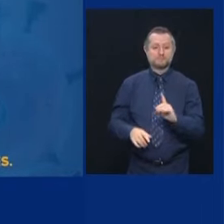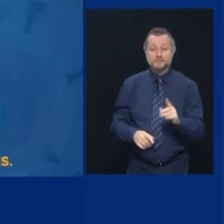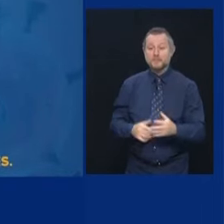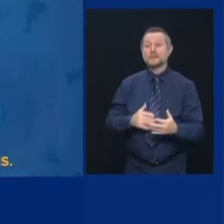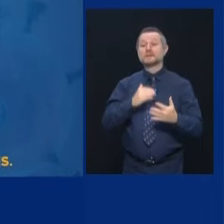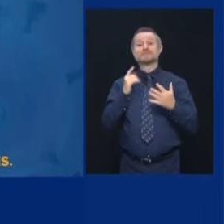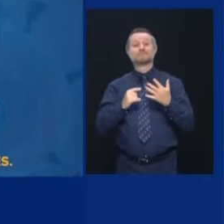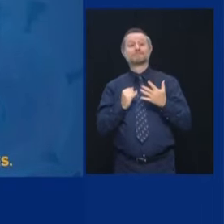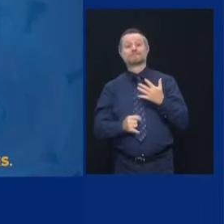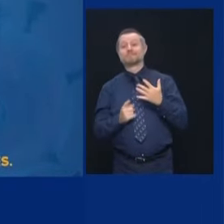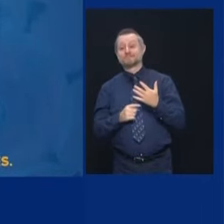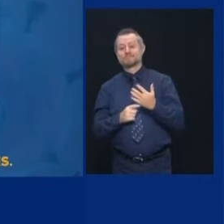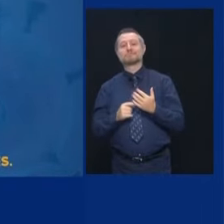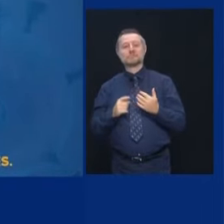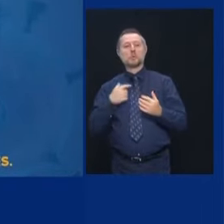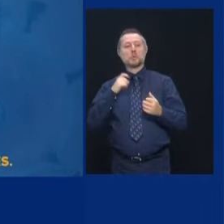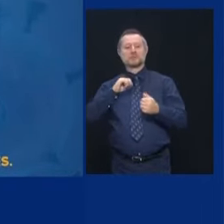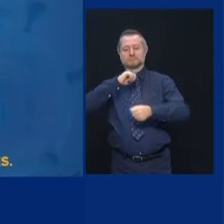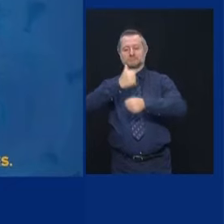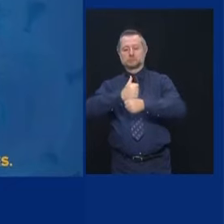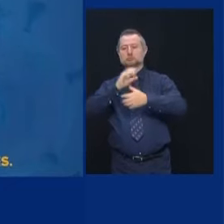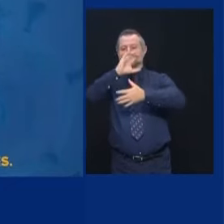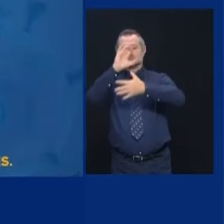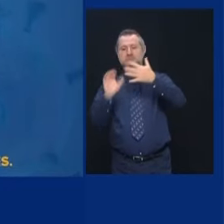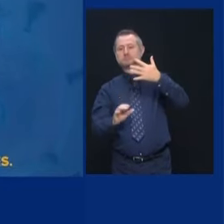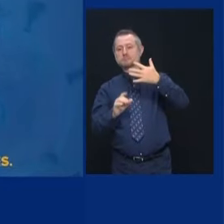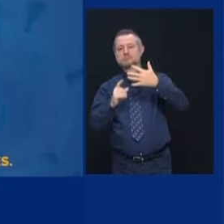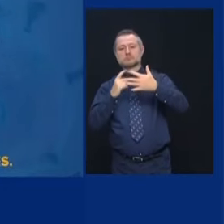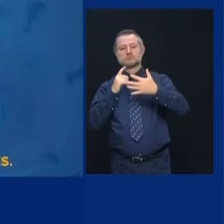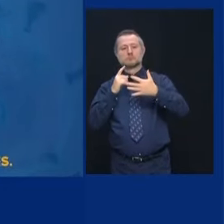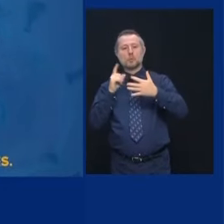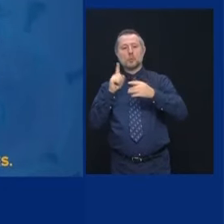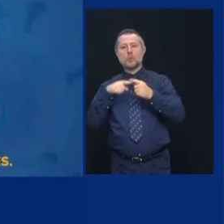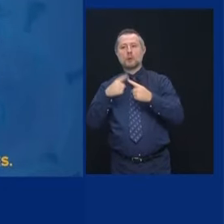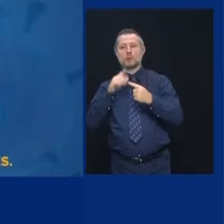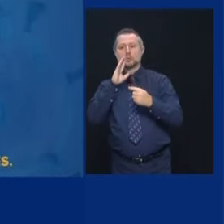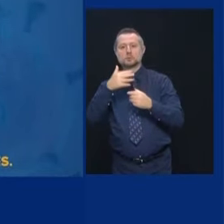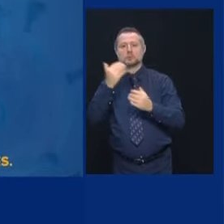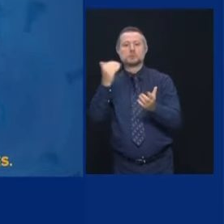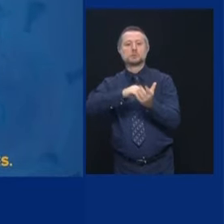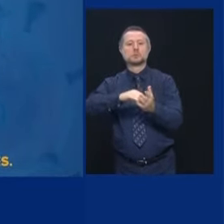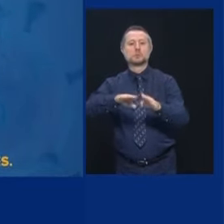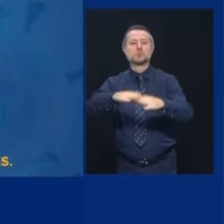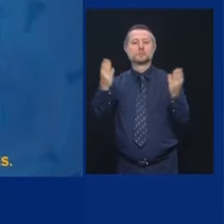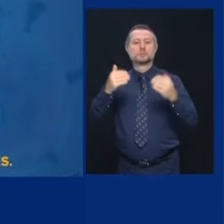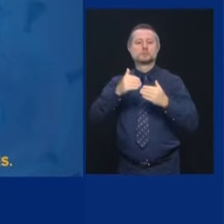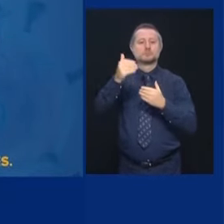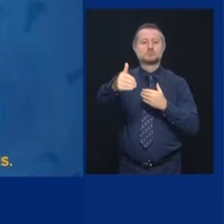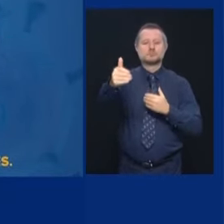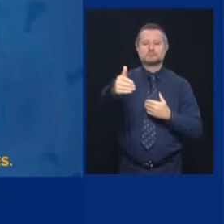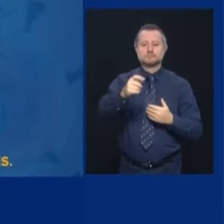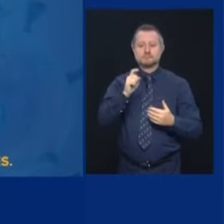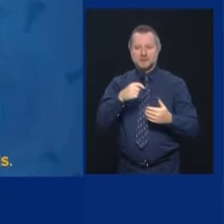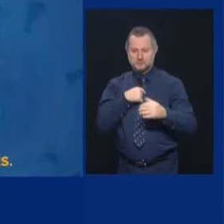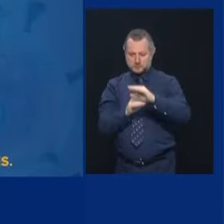establish criteria for reopening. When do the areas reopen?